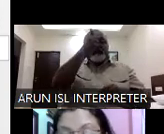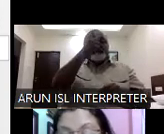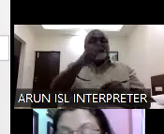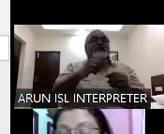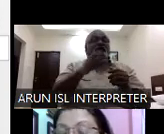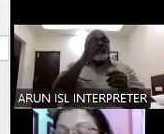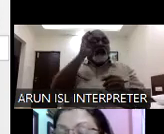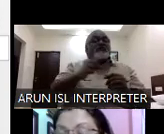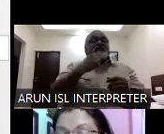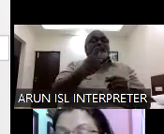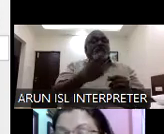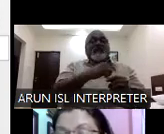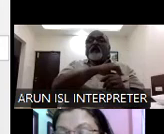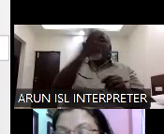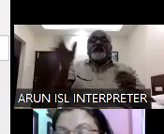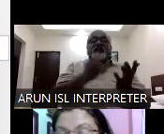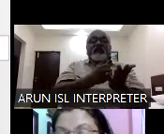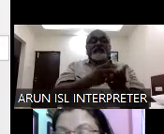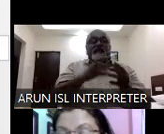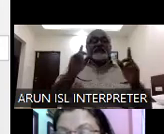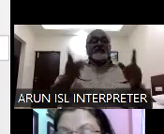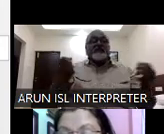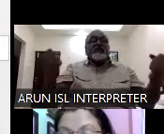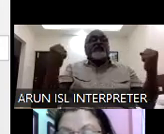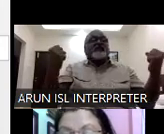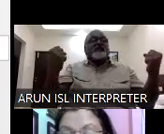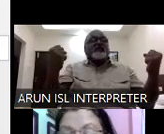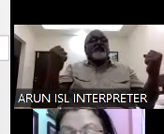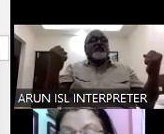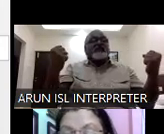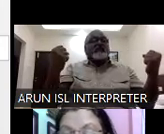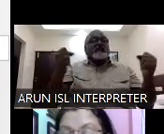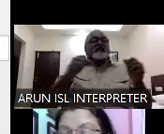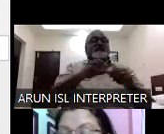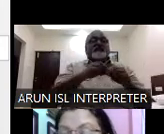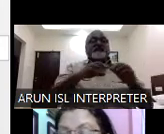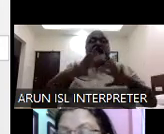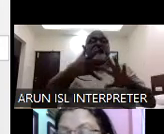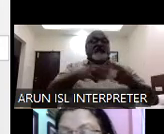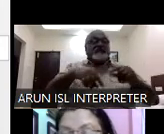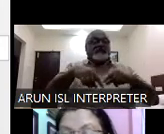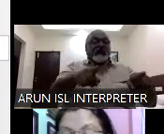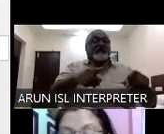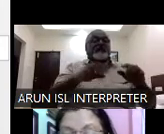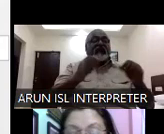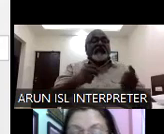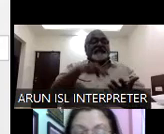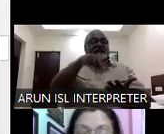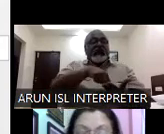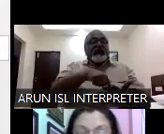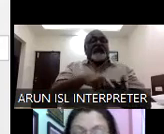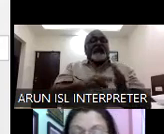village should be a powerful village, and they should have the local governance mechanism so that they are able to